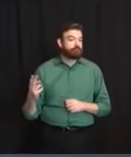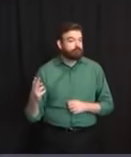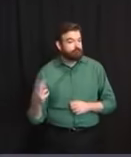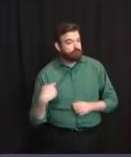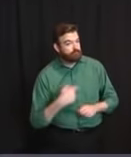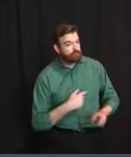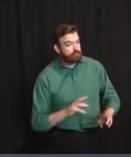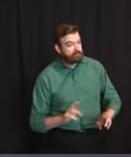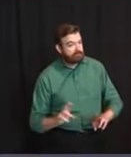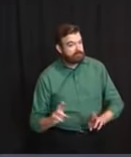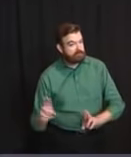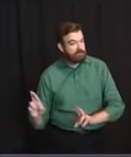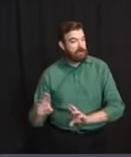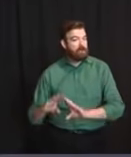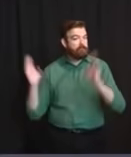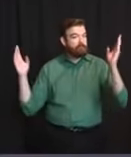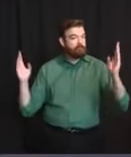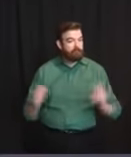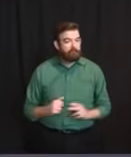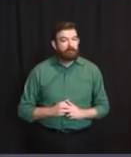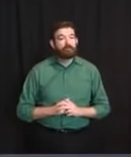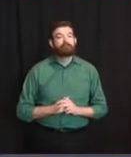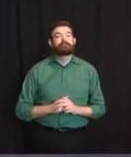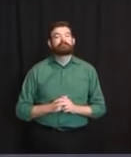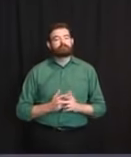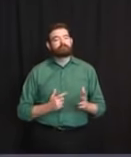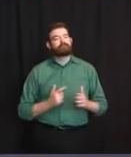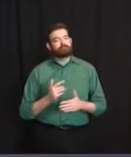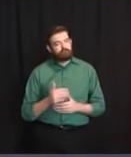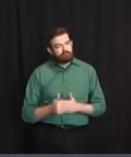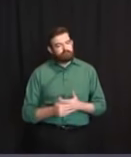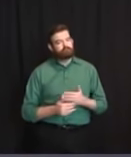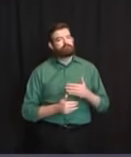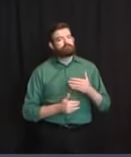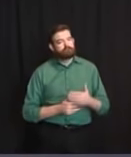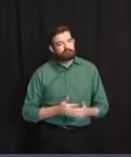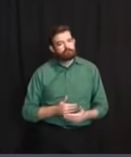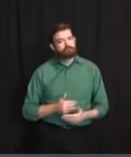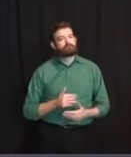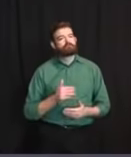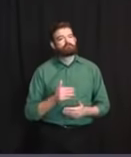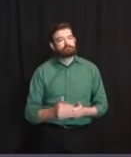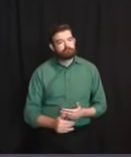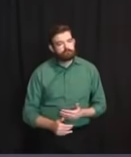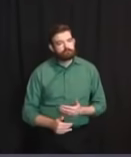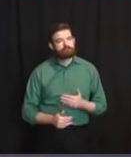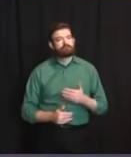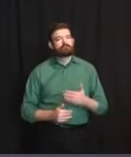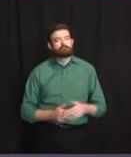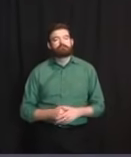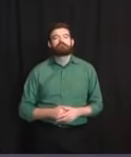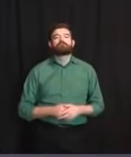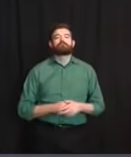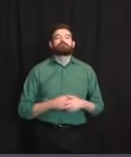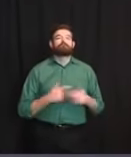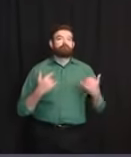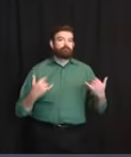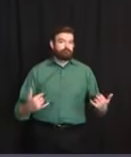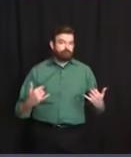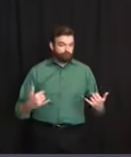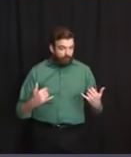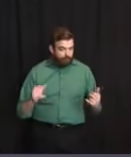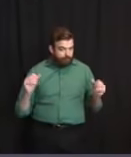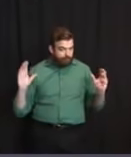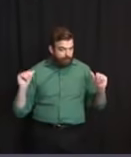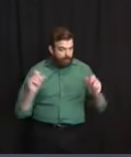We are slowly but surely, we talked about elective surgery today. We'll probably talk about pools and charter fishing,